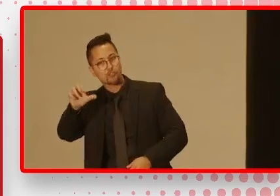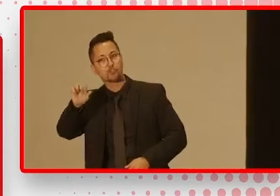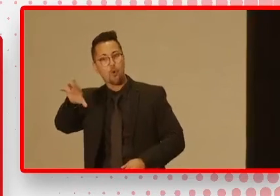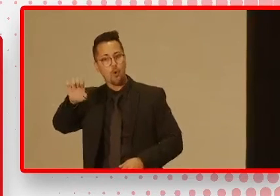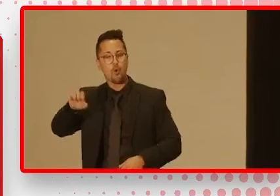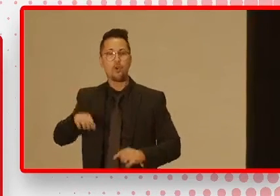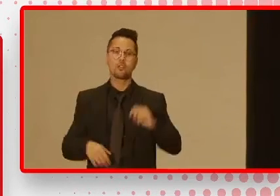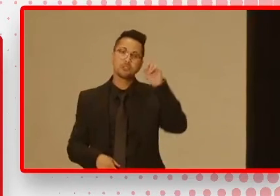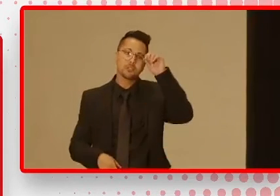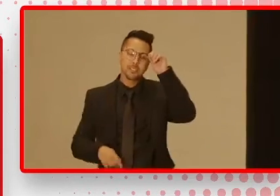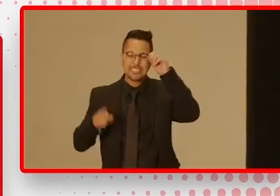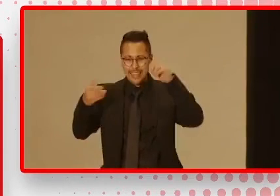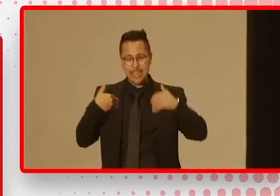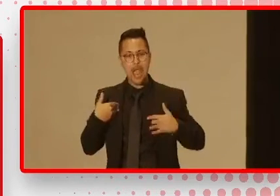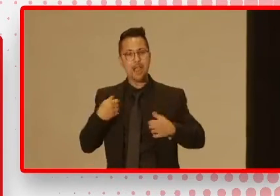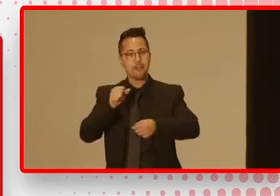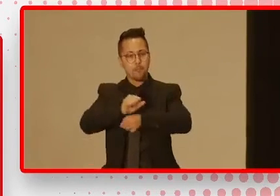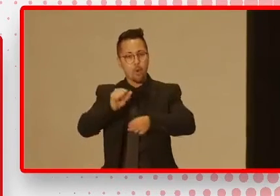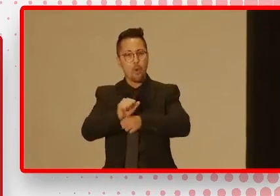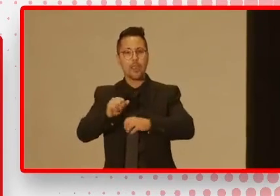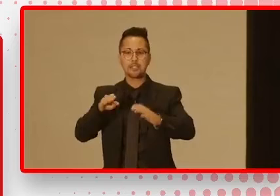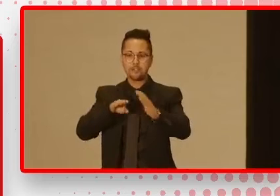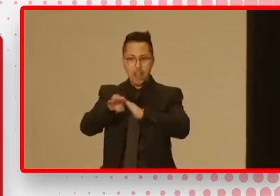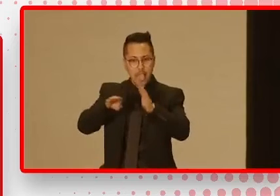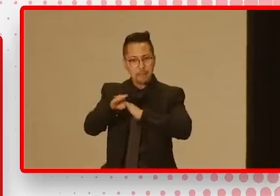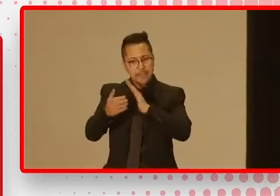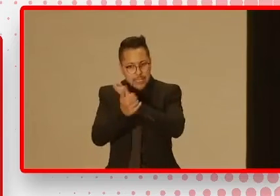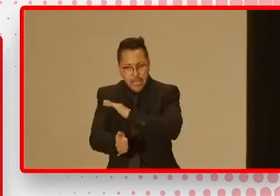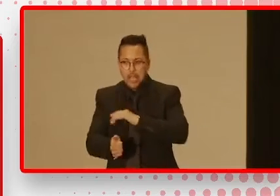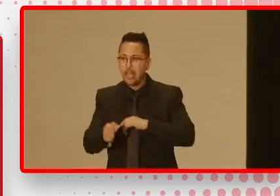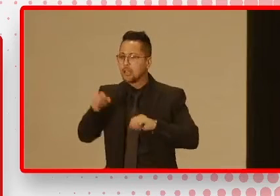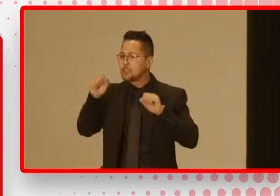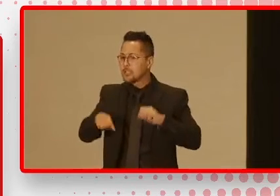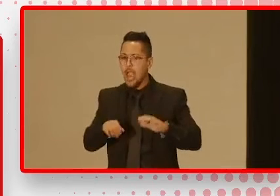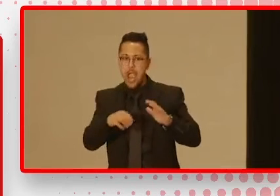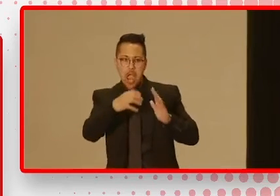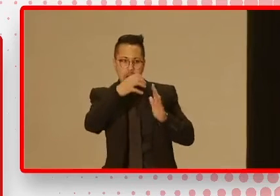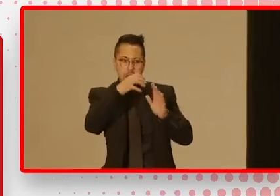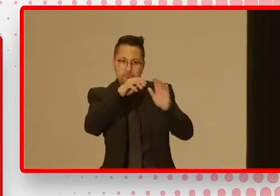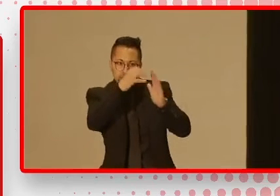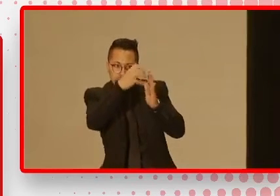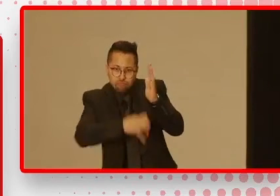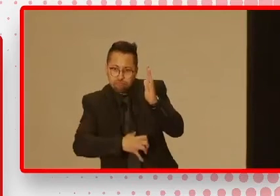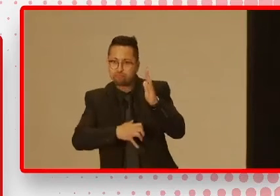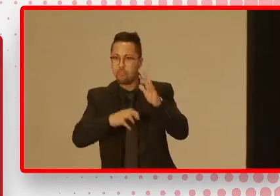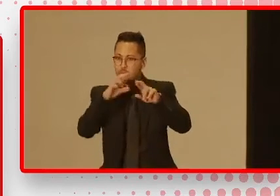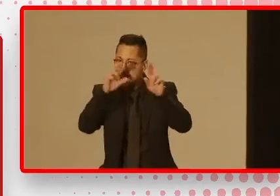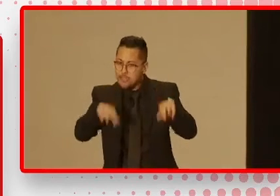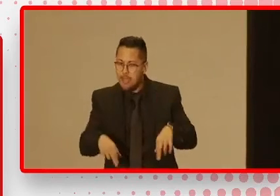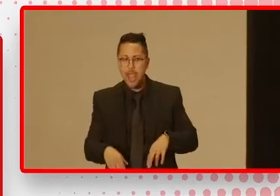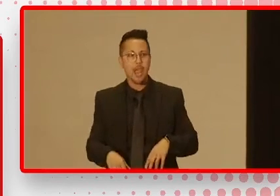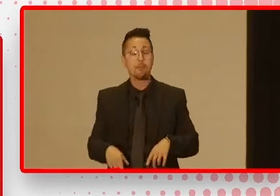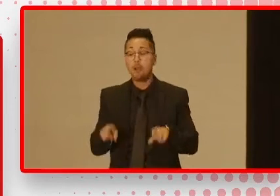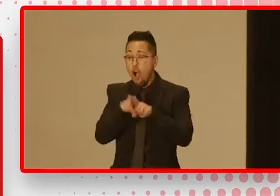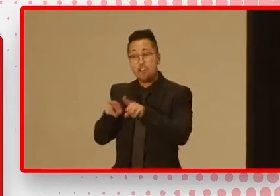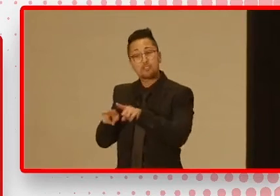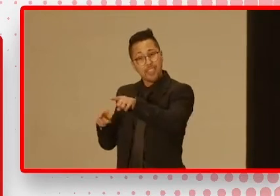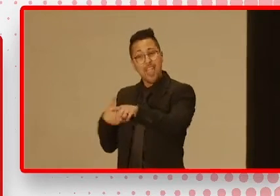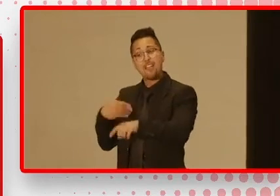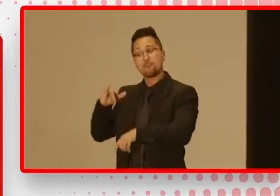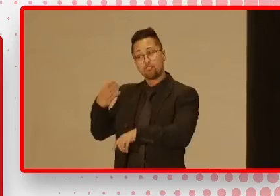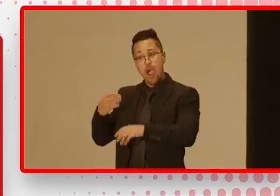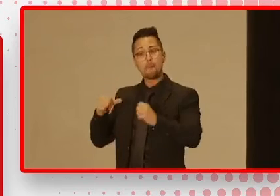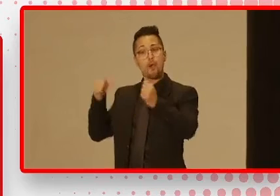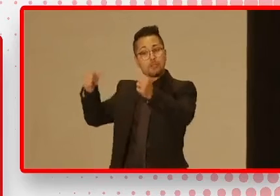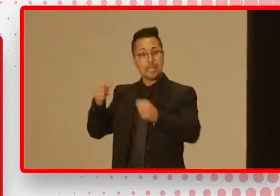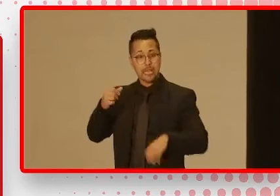skills training. You can do a resume development there, but they also have those job postings there. So sometimes when somebody's ready for that